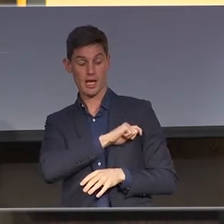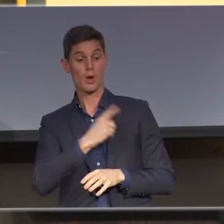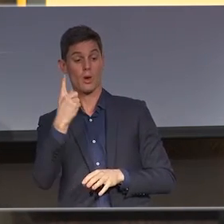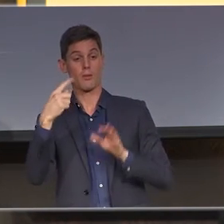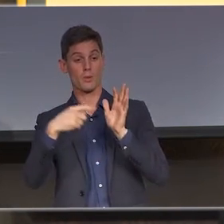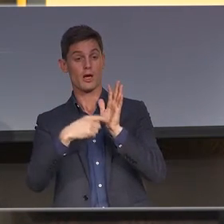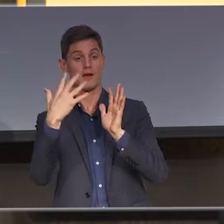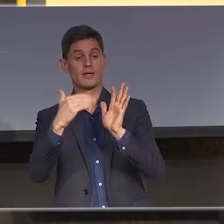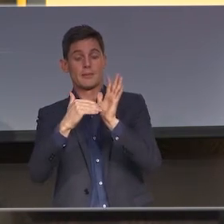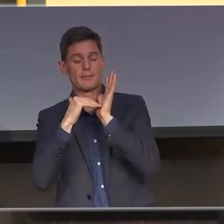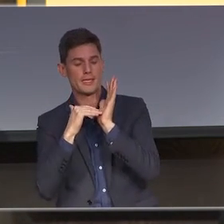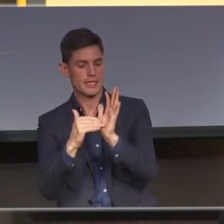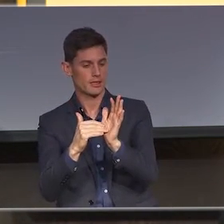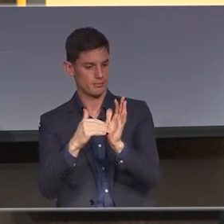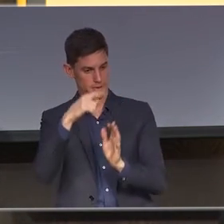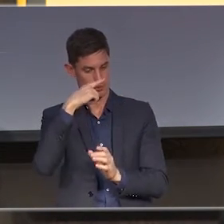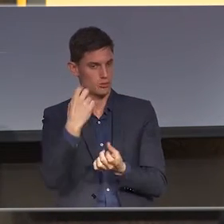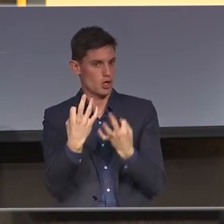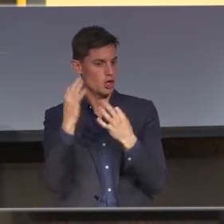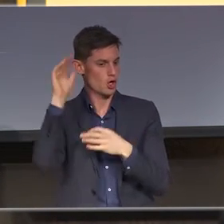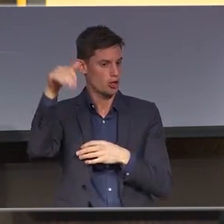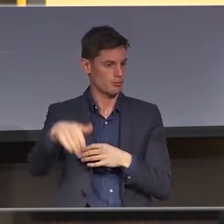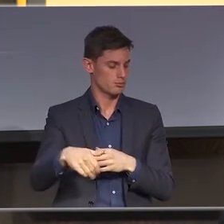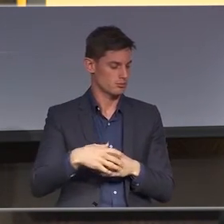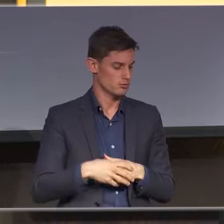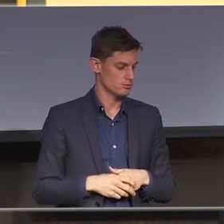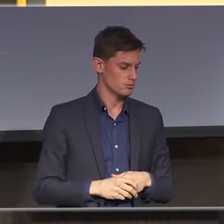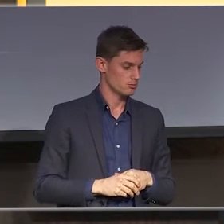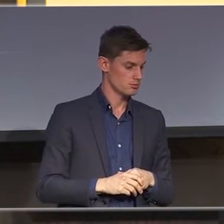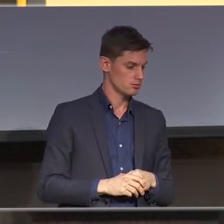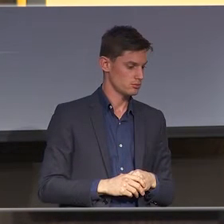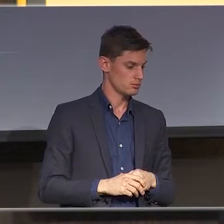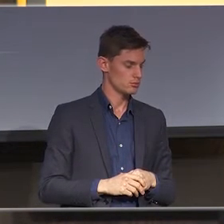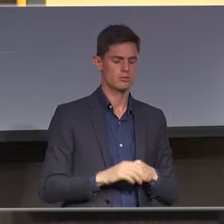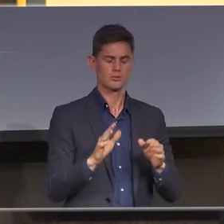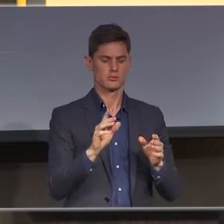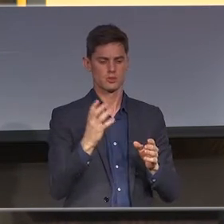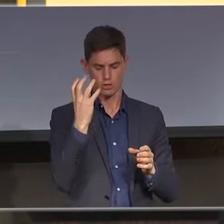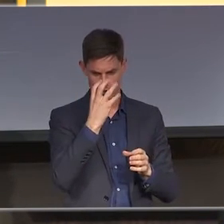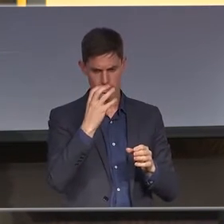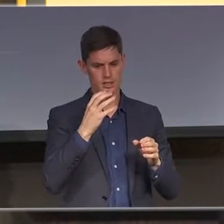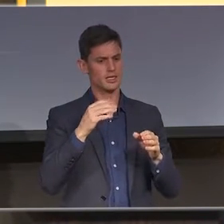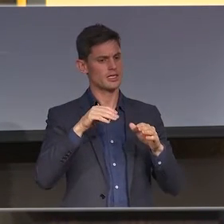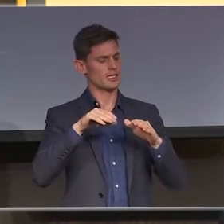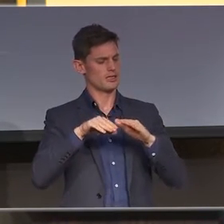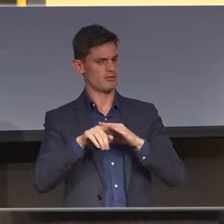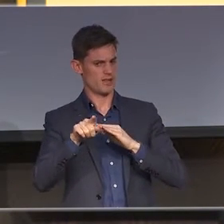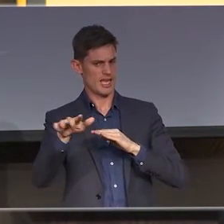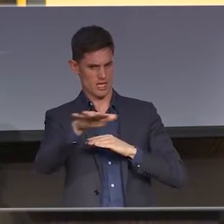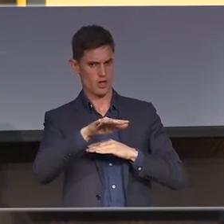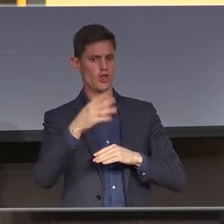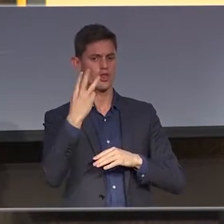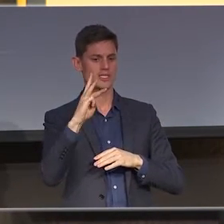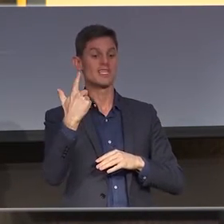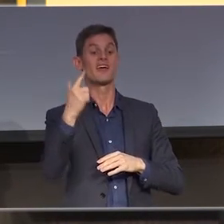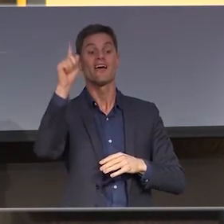1.5 million homeless people, while obviously that... stat looks wrong. While in Catalonia, at least